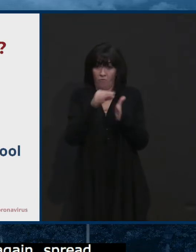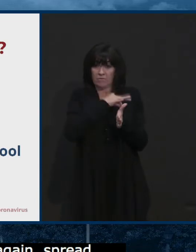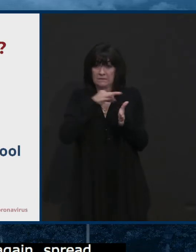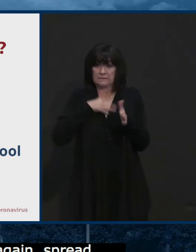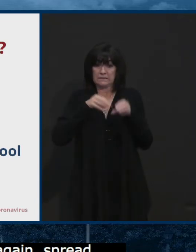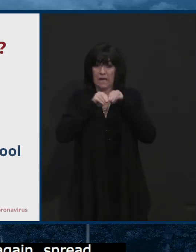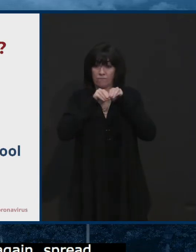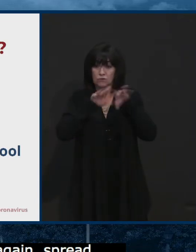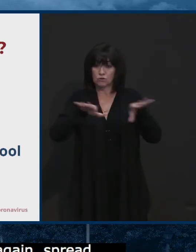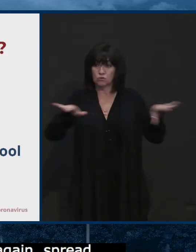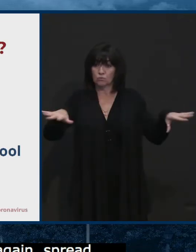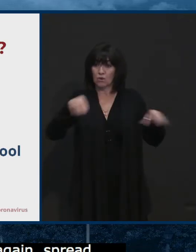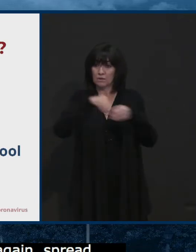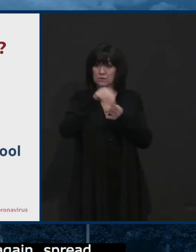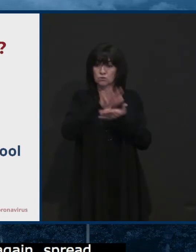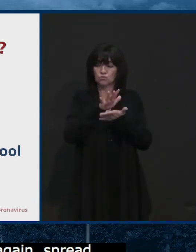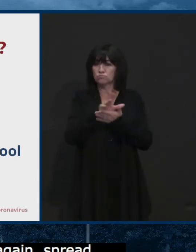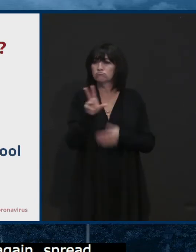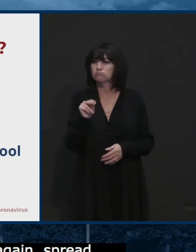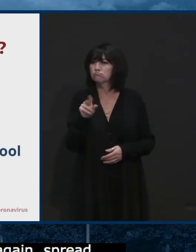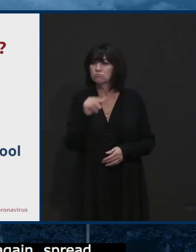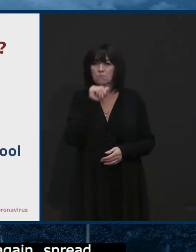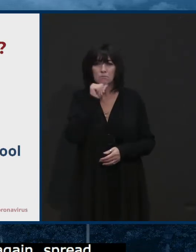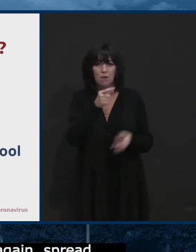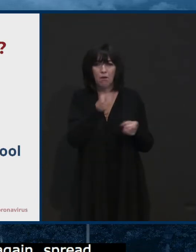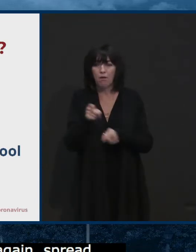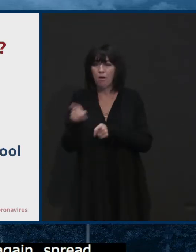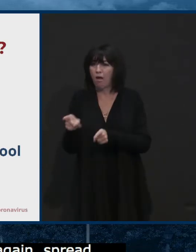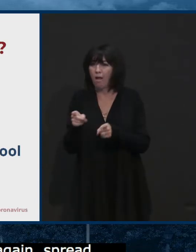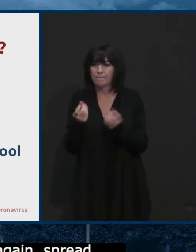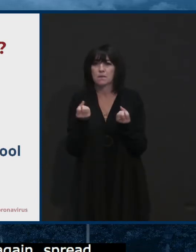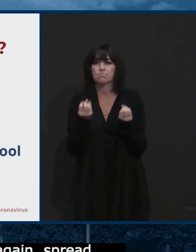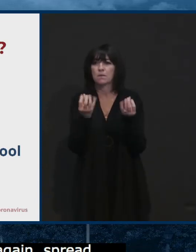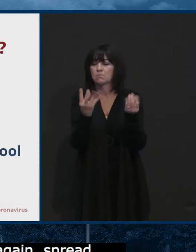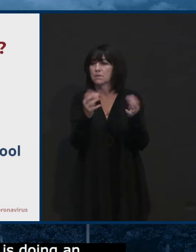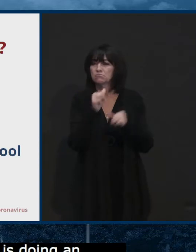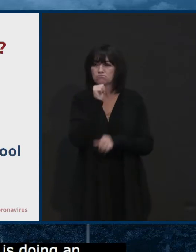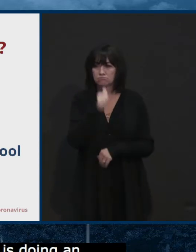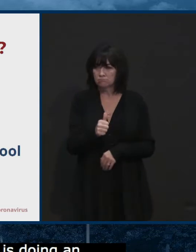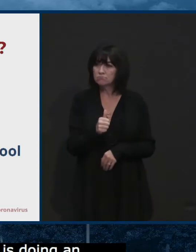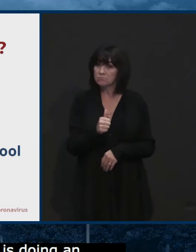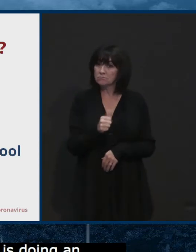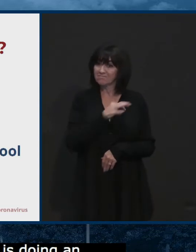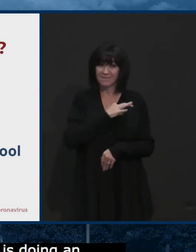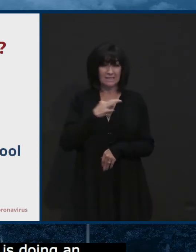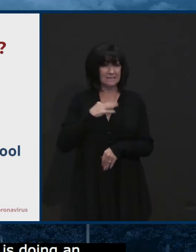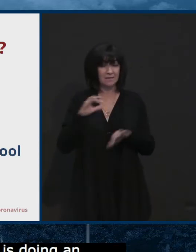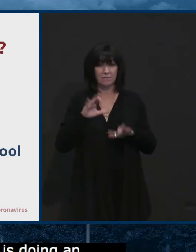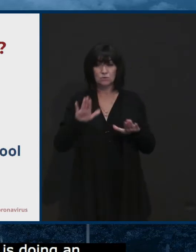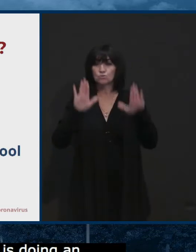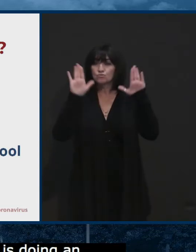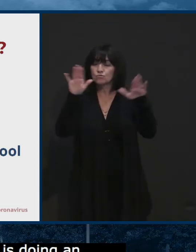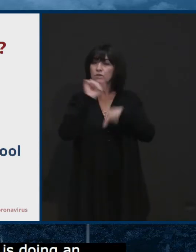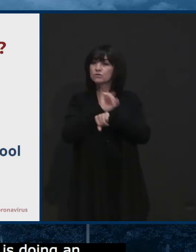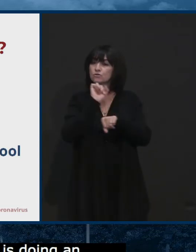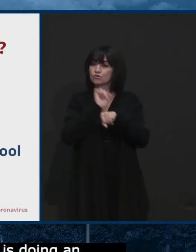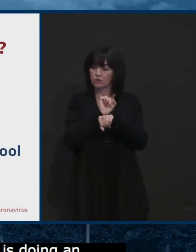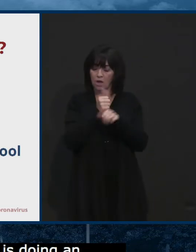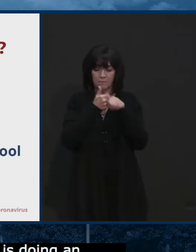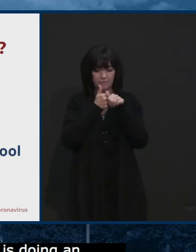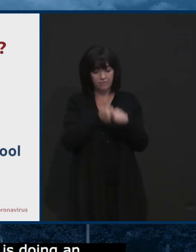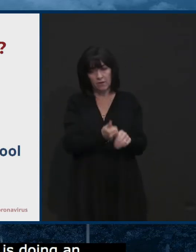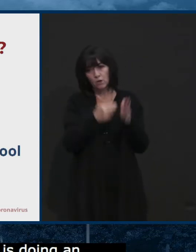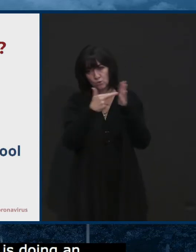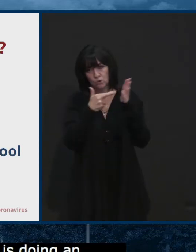an amazing job overall in the school setting with following the guidance with face covering and social distancing